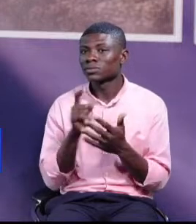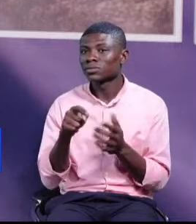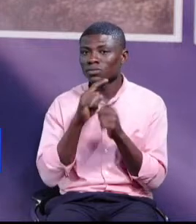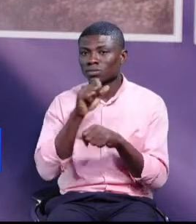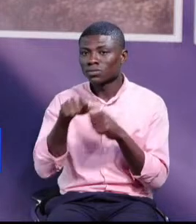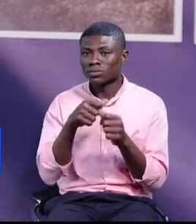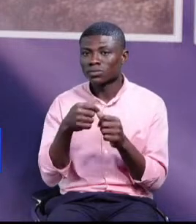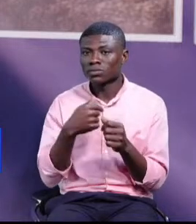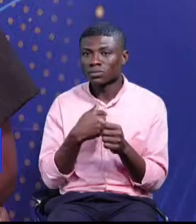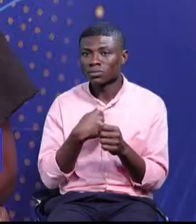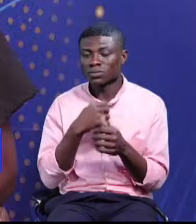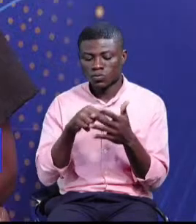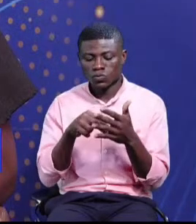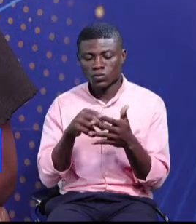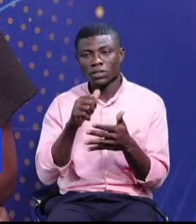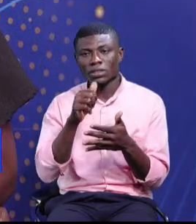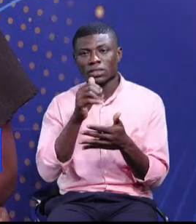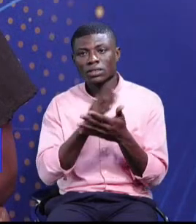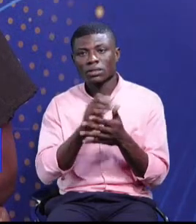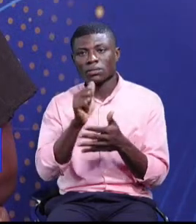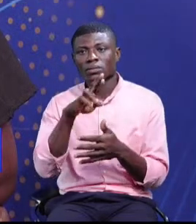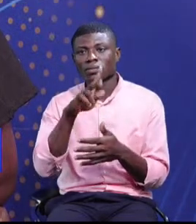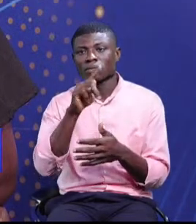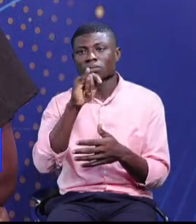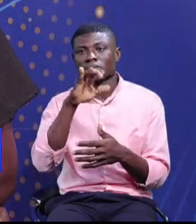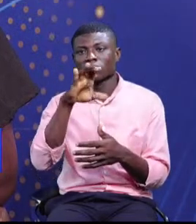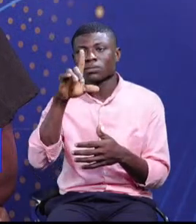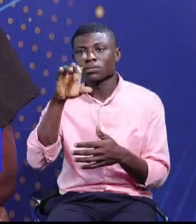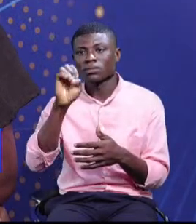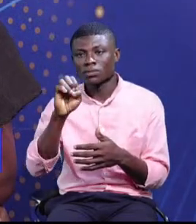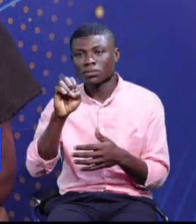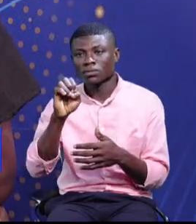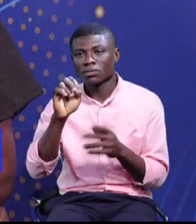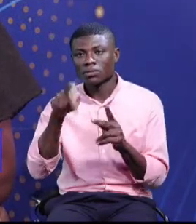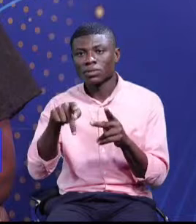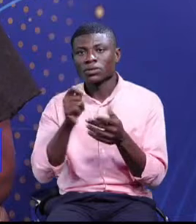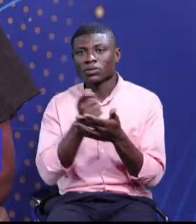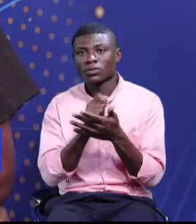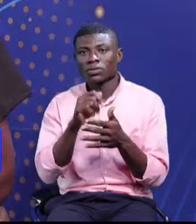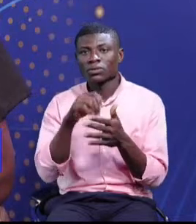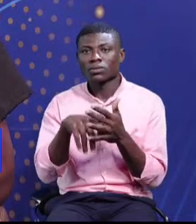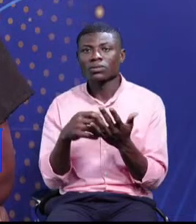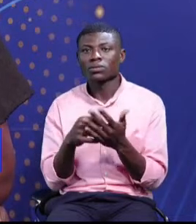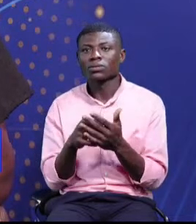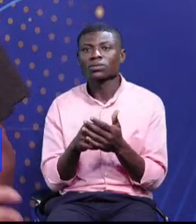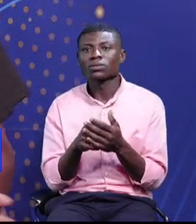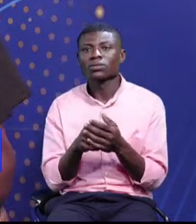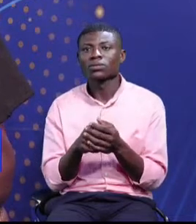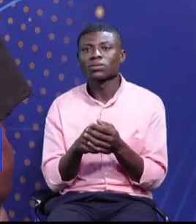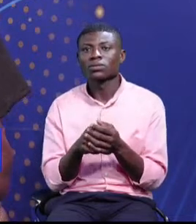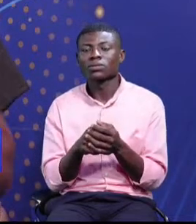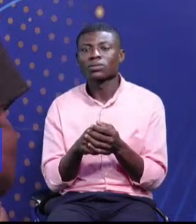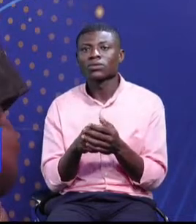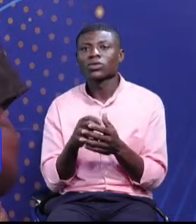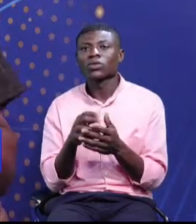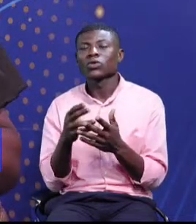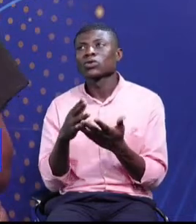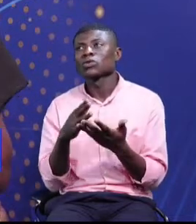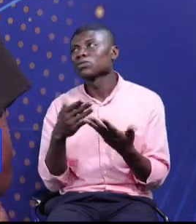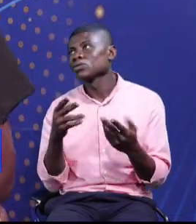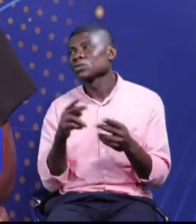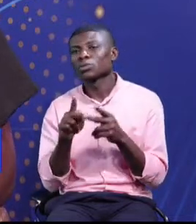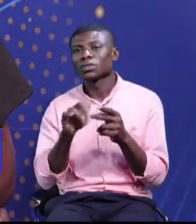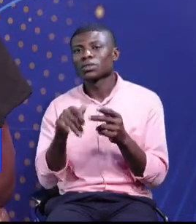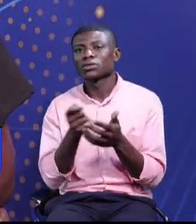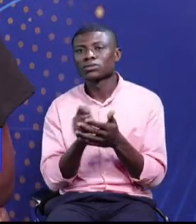So I read an article last year, and it was written by The Guardian. It was featured in The Guardian newspaper, which is a British, middle